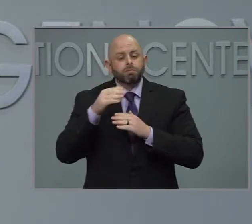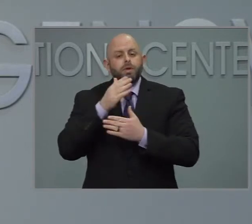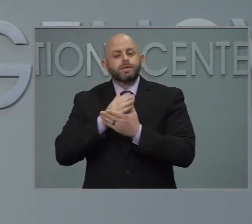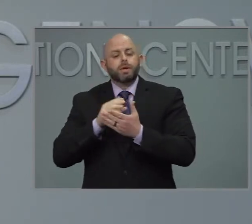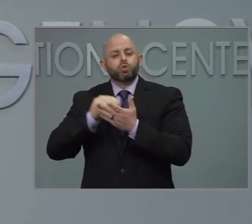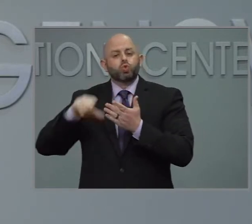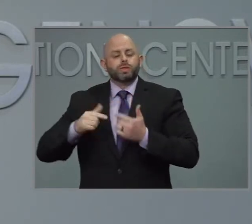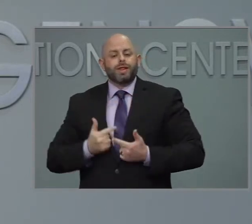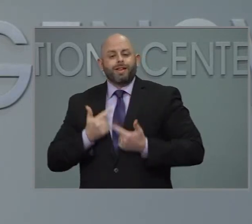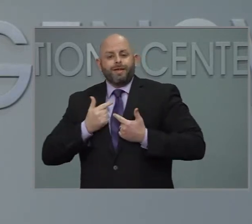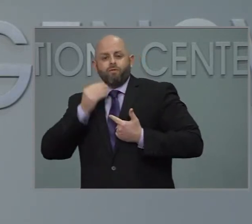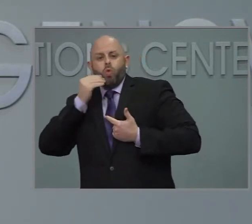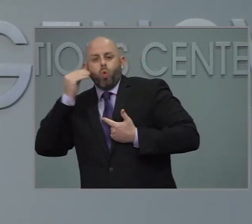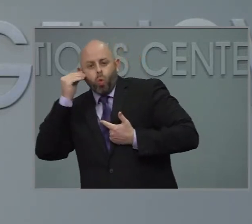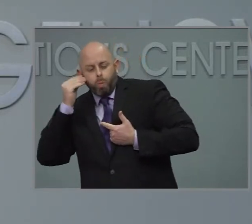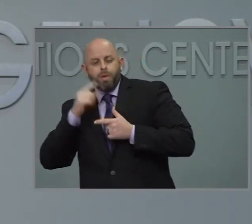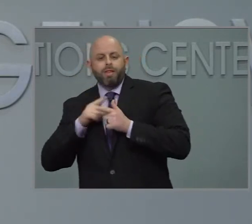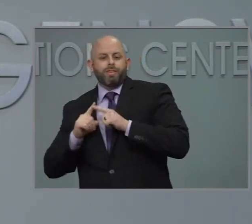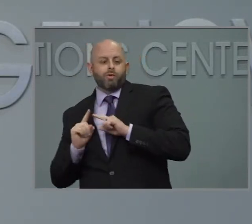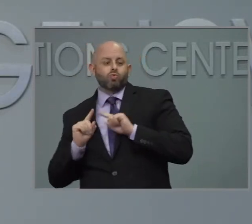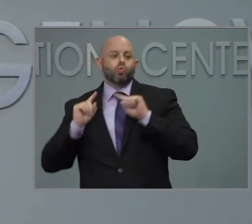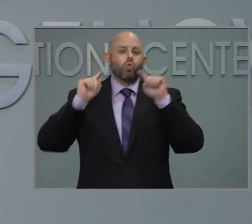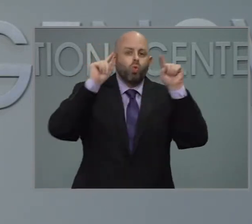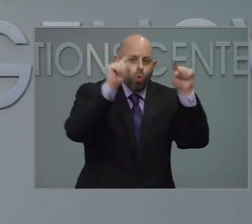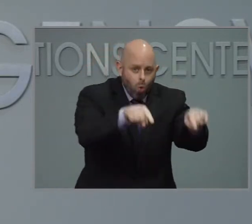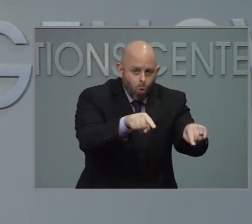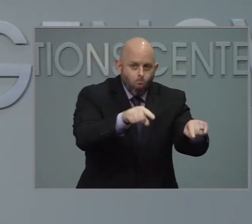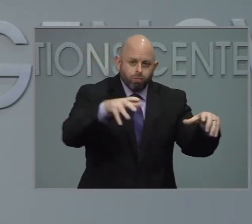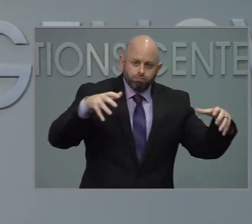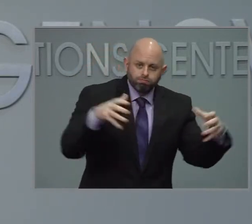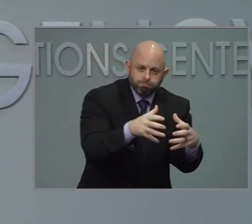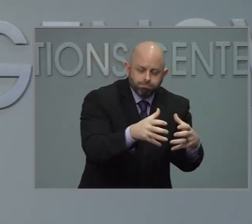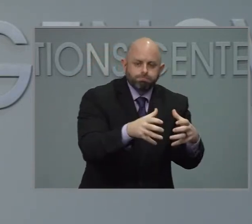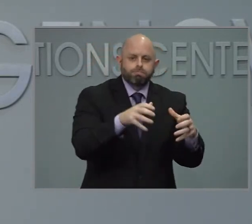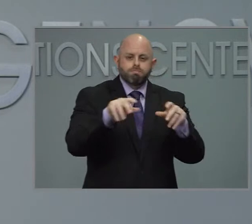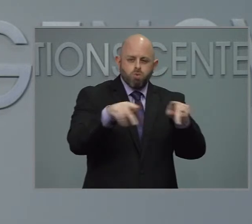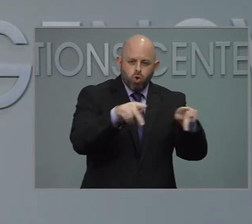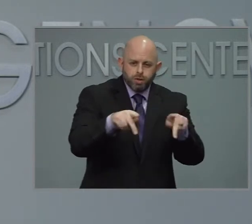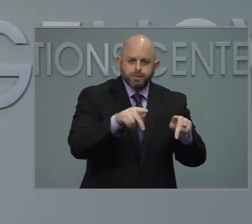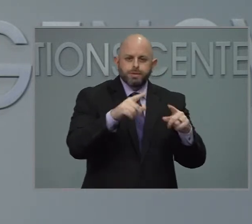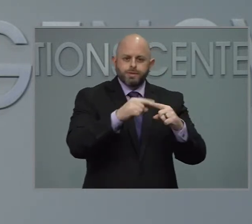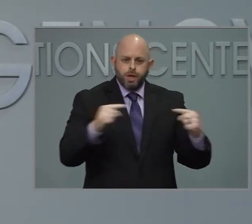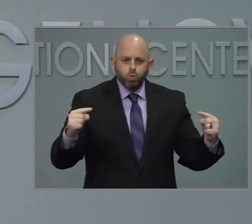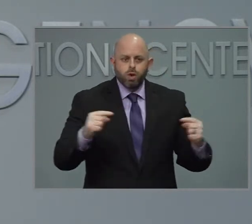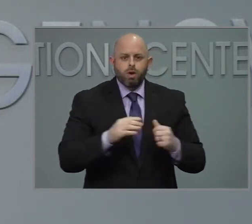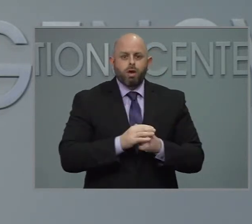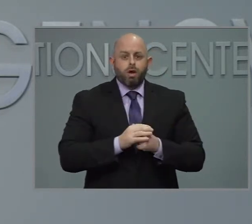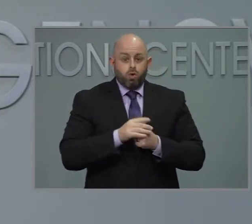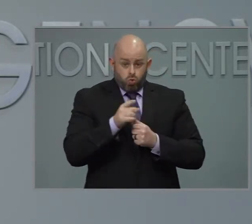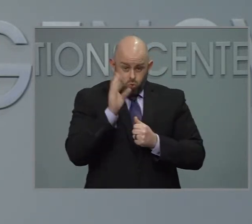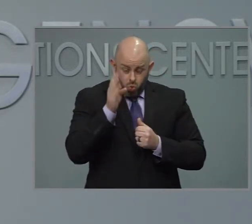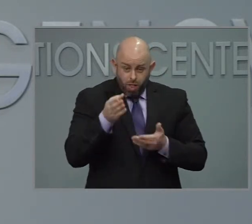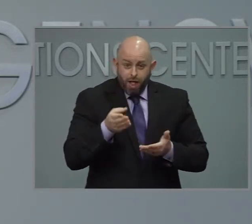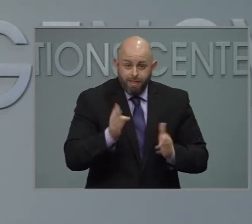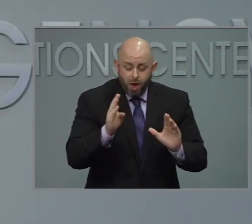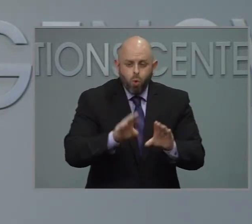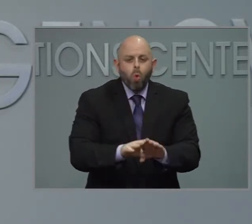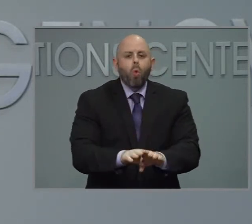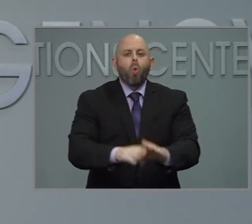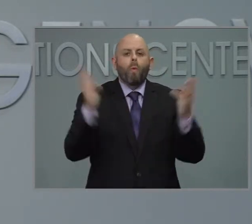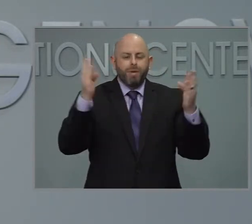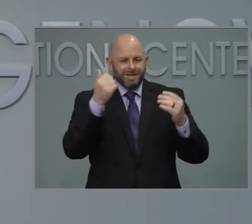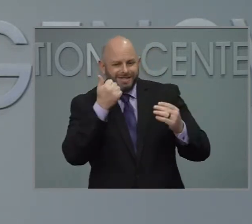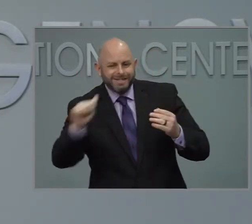super spreader events. Would you consider opening up eligibility to any college student on April 7th? And then